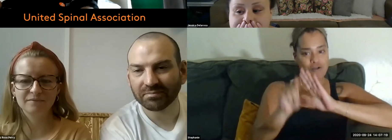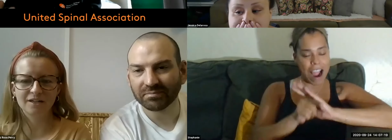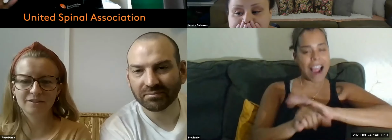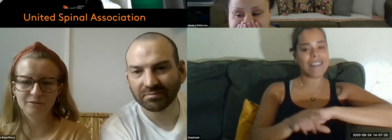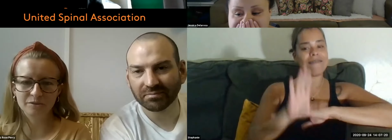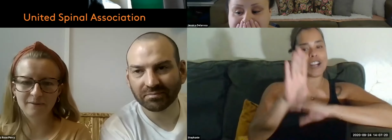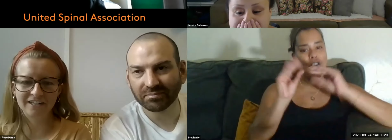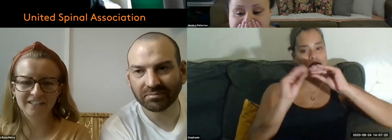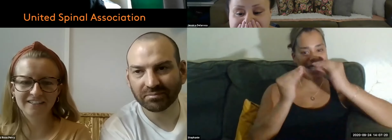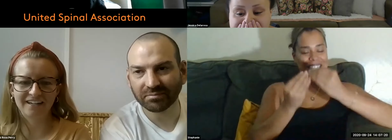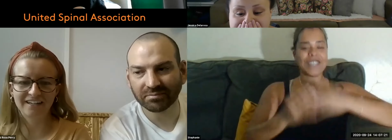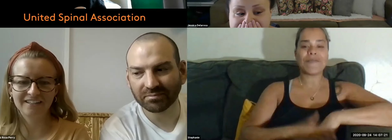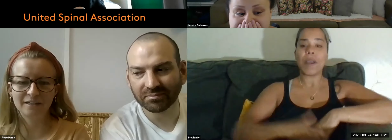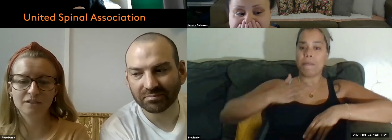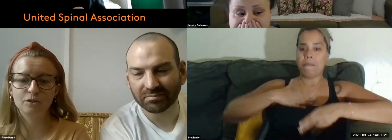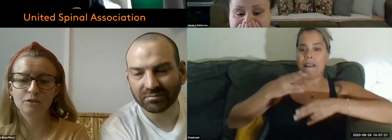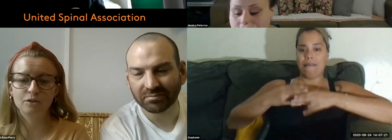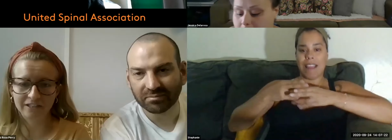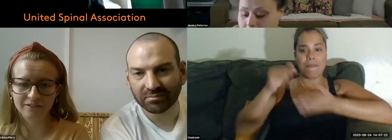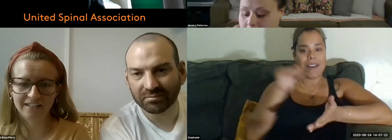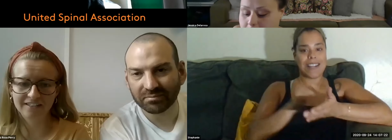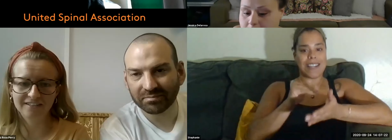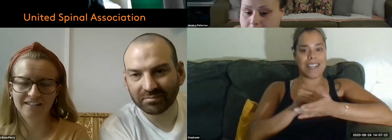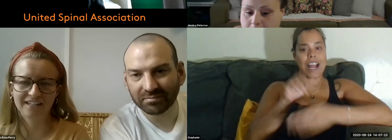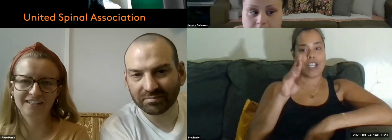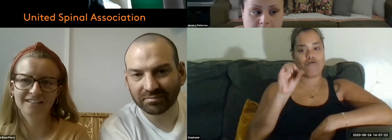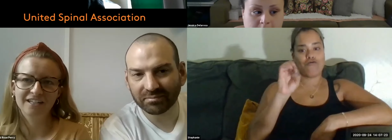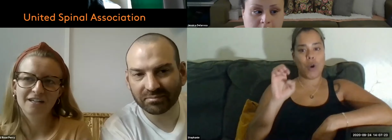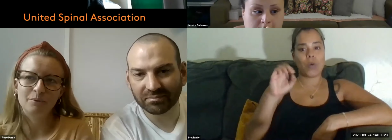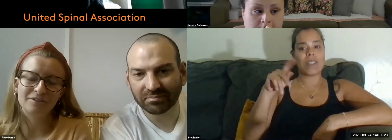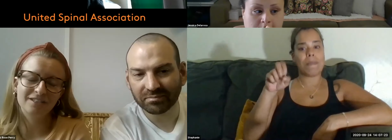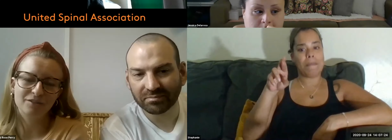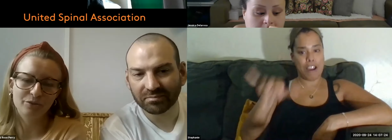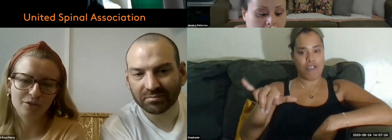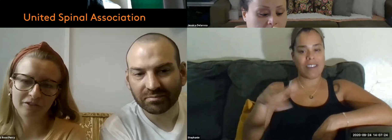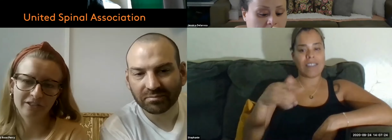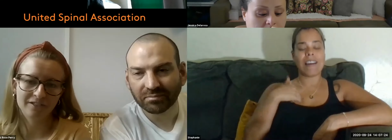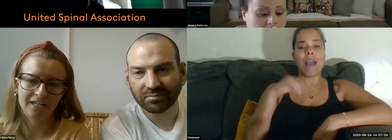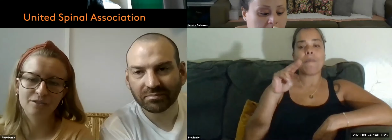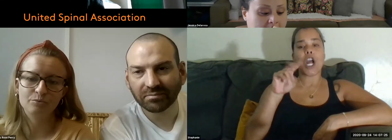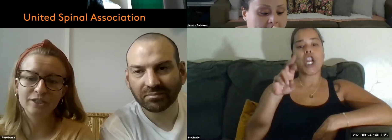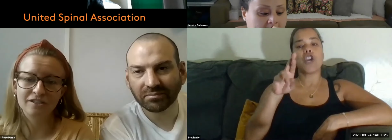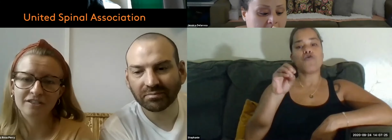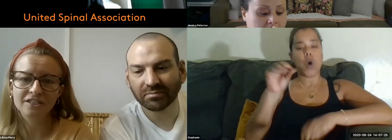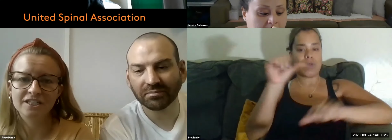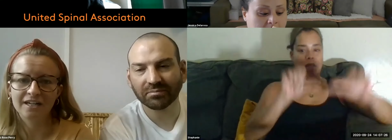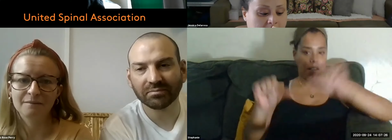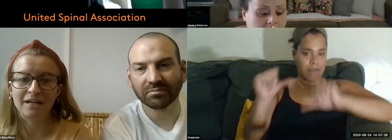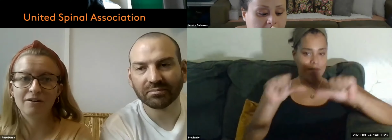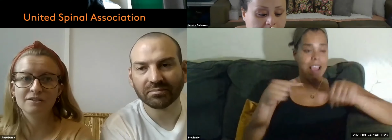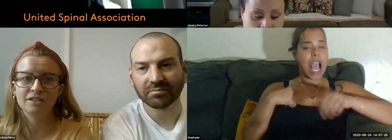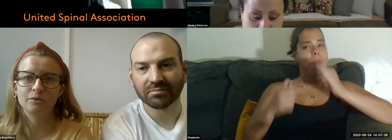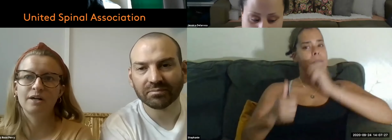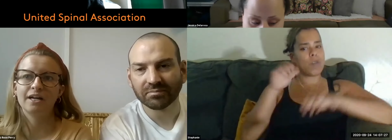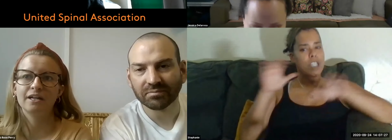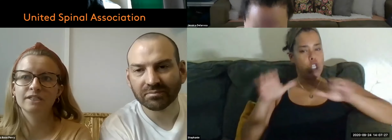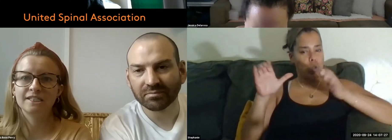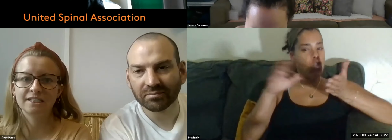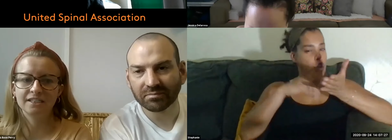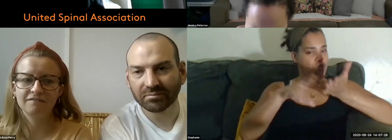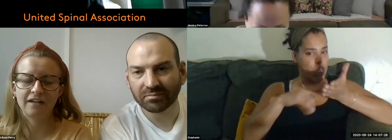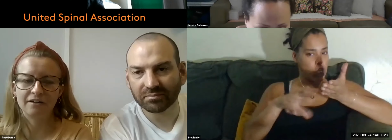I'm Dr. Rose Perry. I am a social neuroscientist. I mostly do social neuroscience research, and also